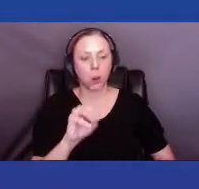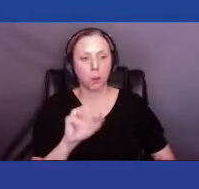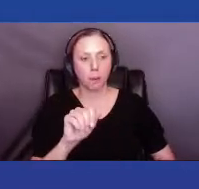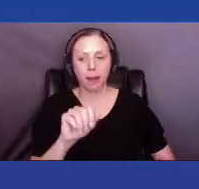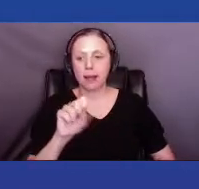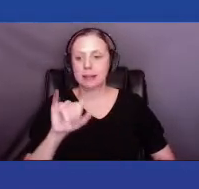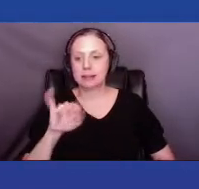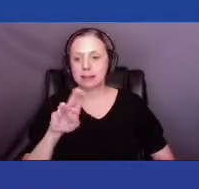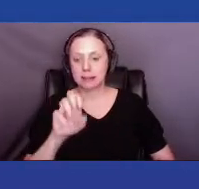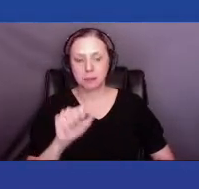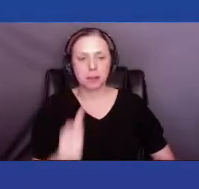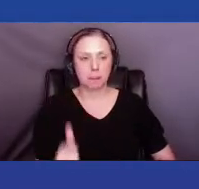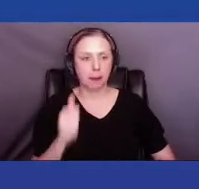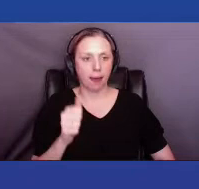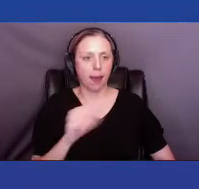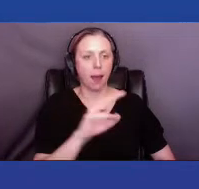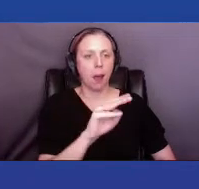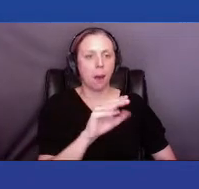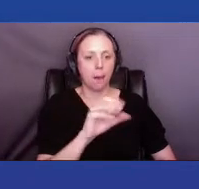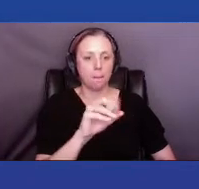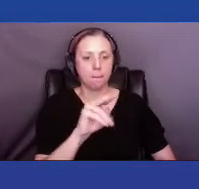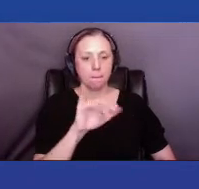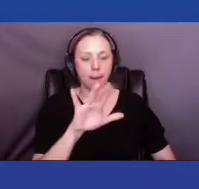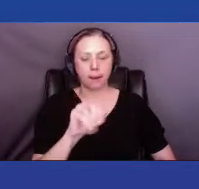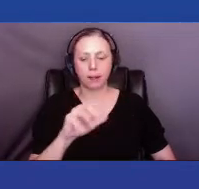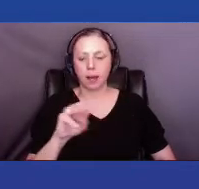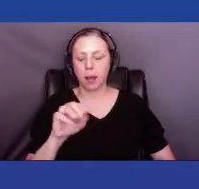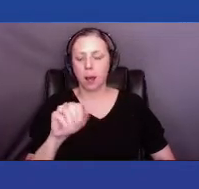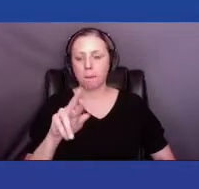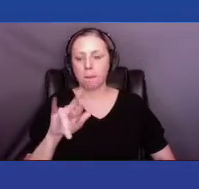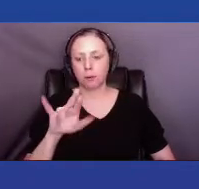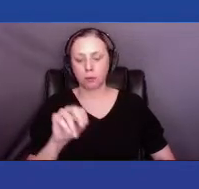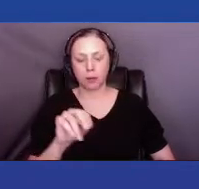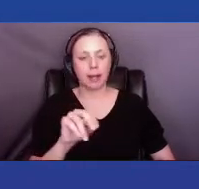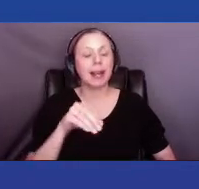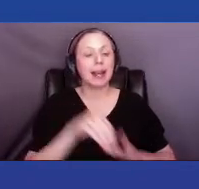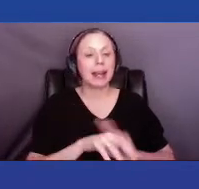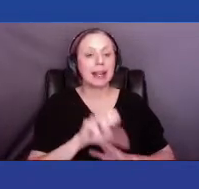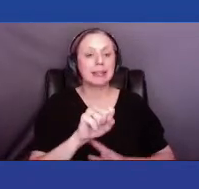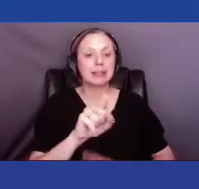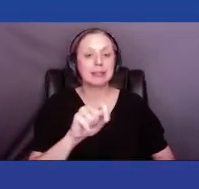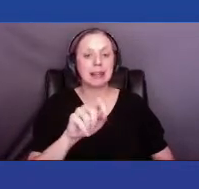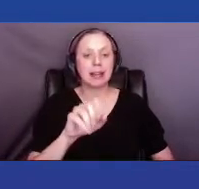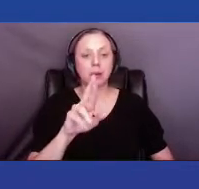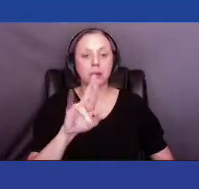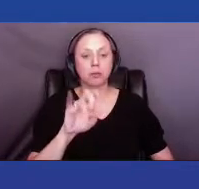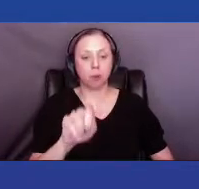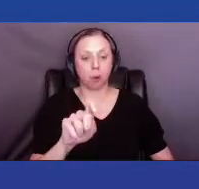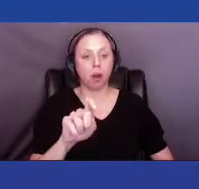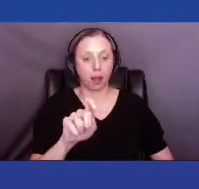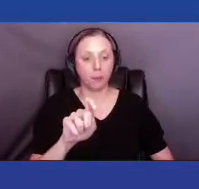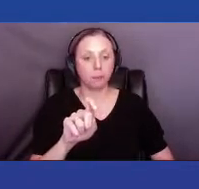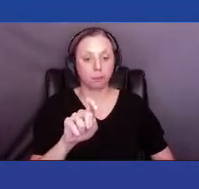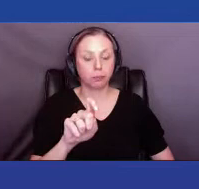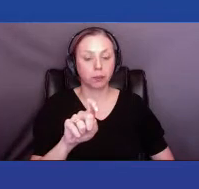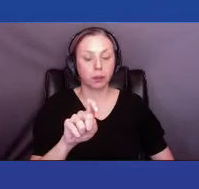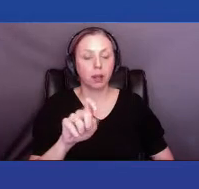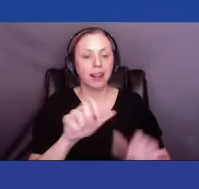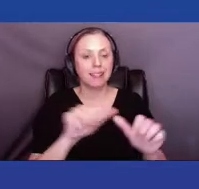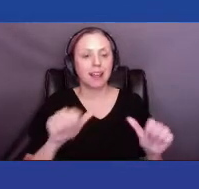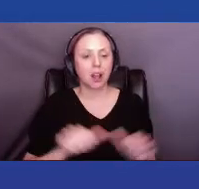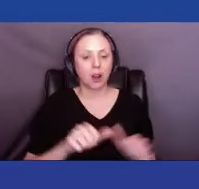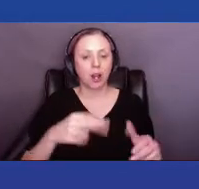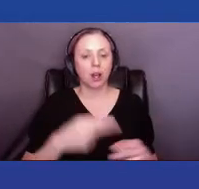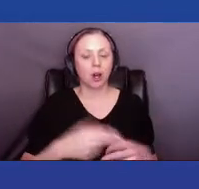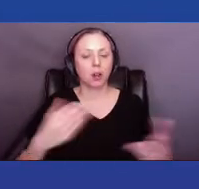Monica Marin. And at the top of the pic, they're in St. Croix at the area called Kraus Lagoon,